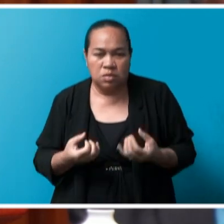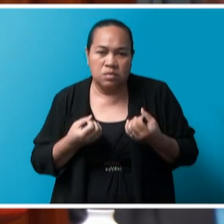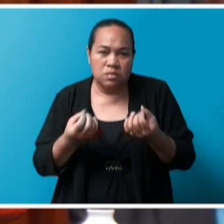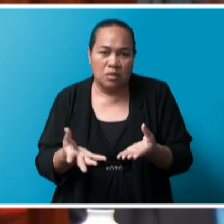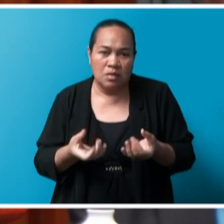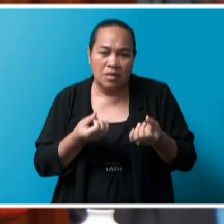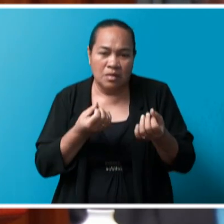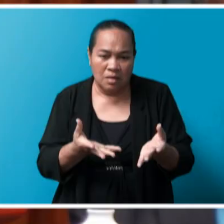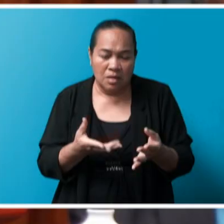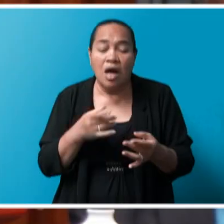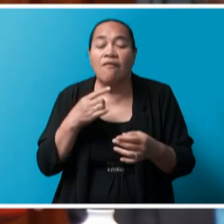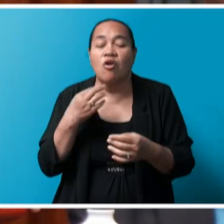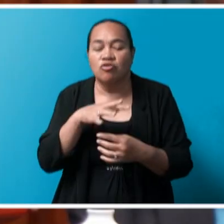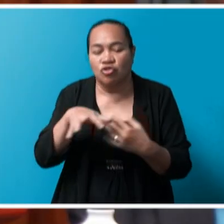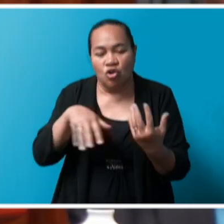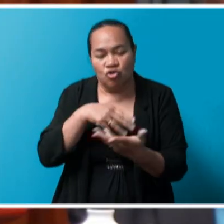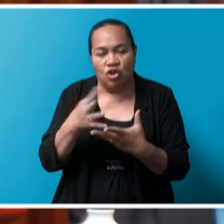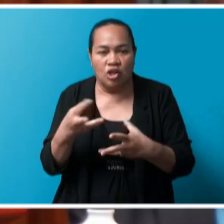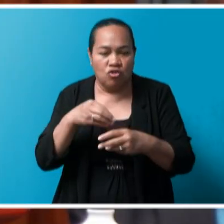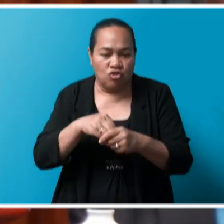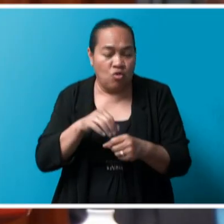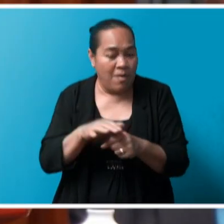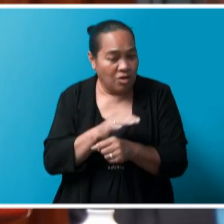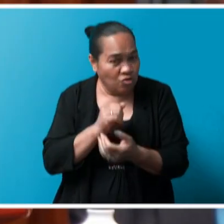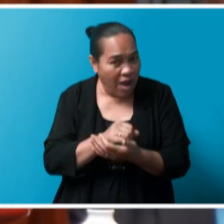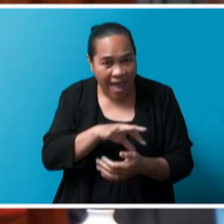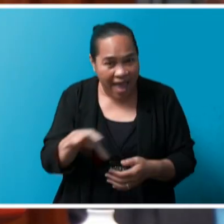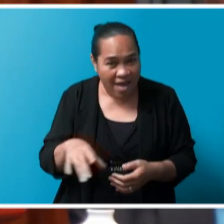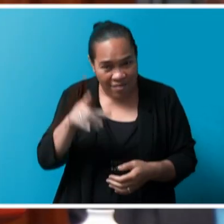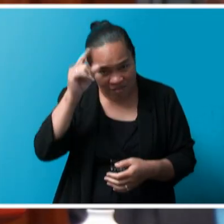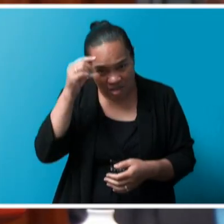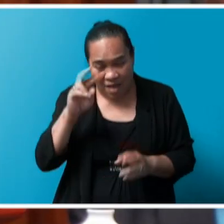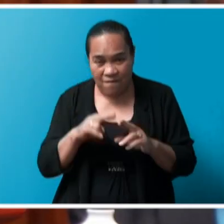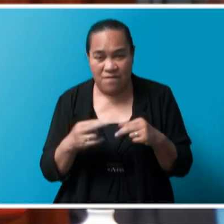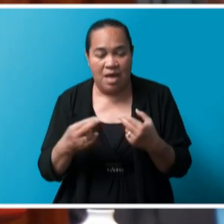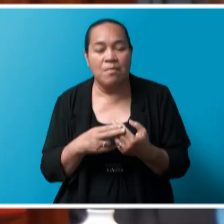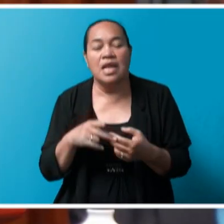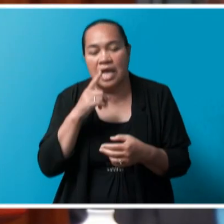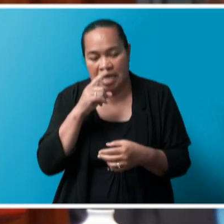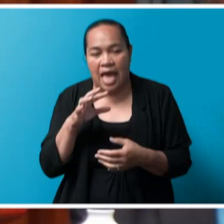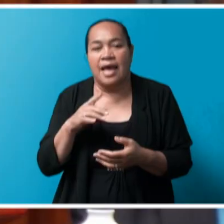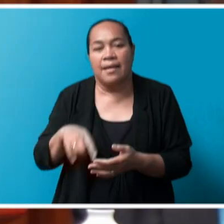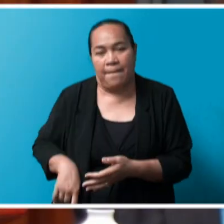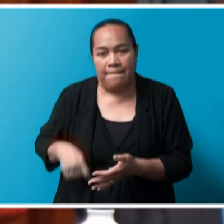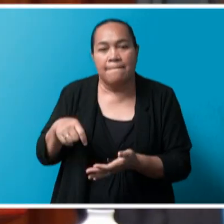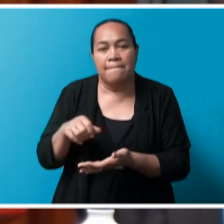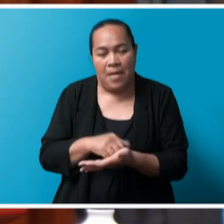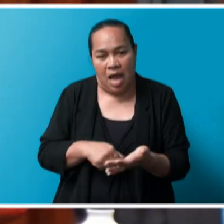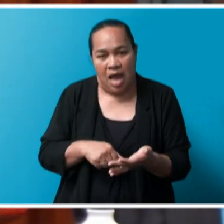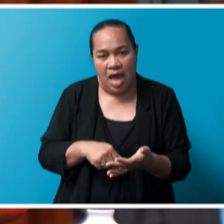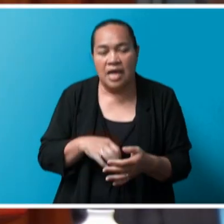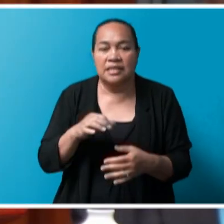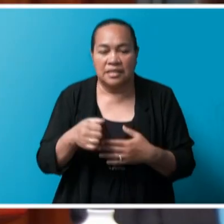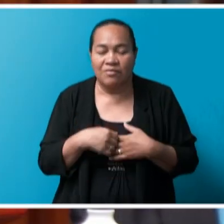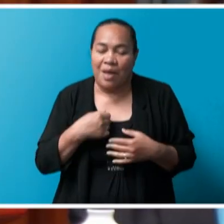social inclusion, and ensures that every Fijian family will live a safe, secure, and affordable home. Speaker, I am proud to support this